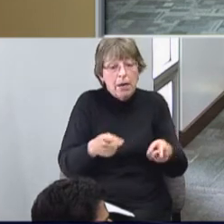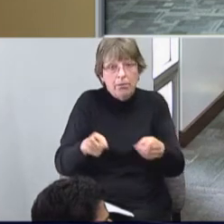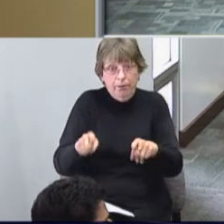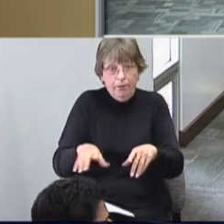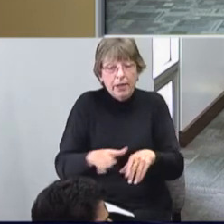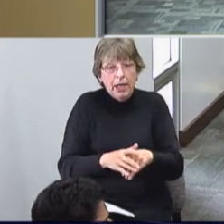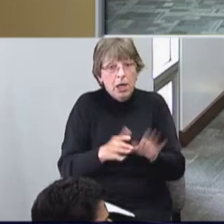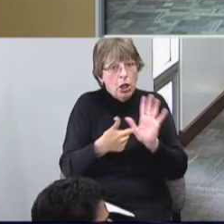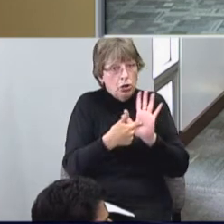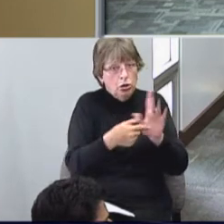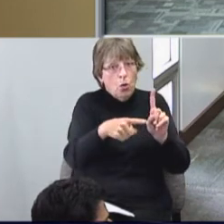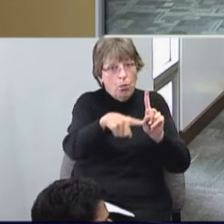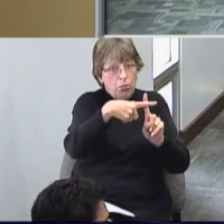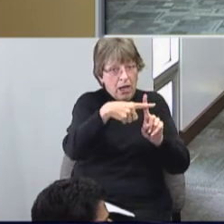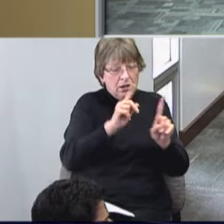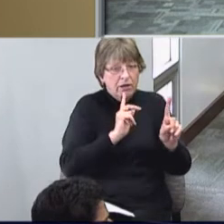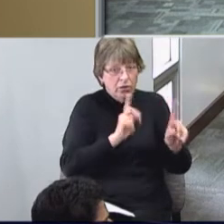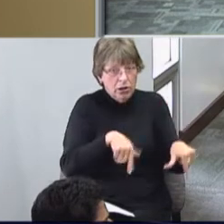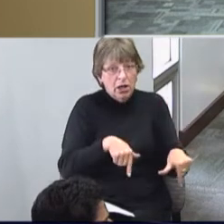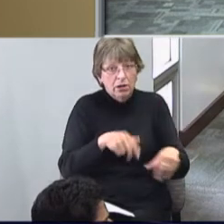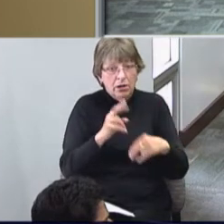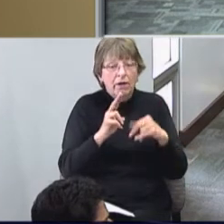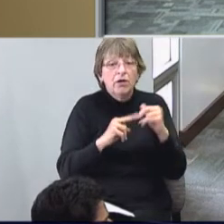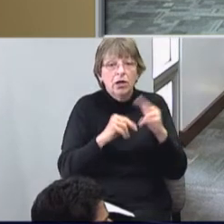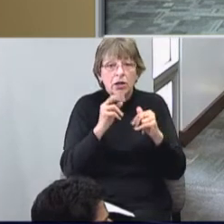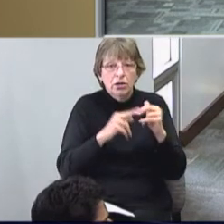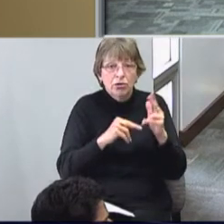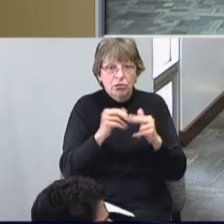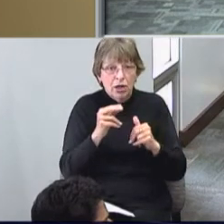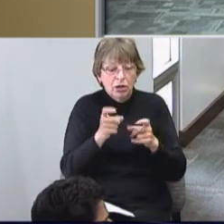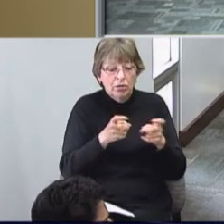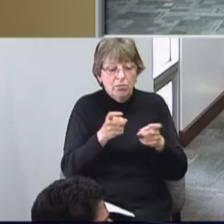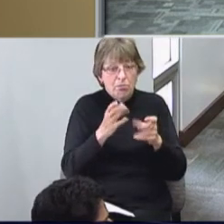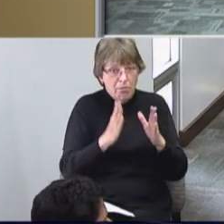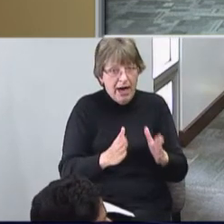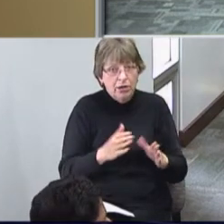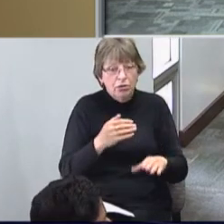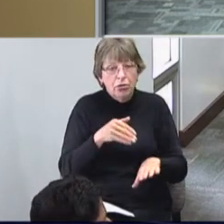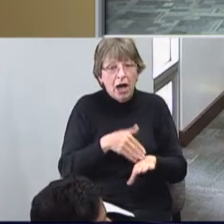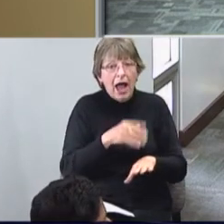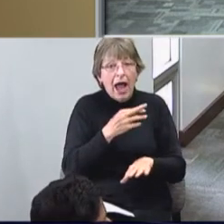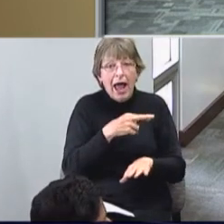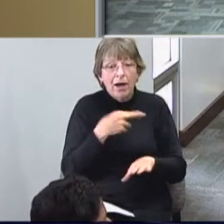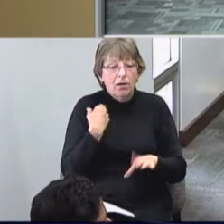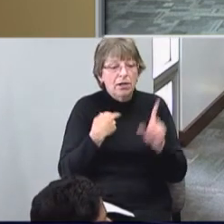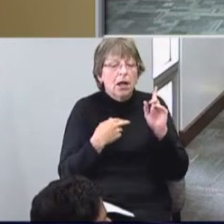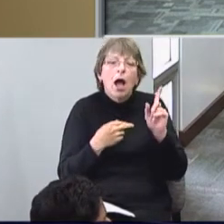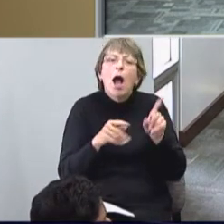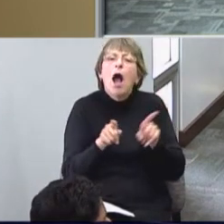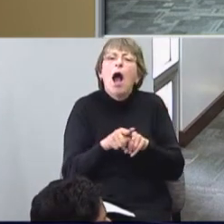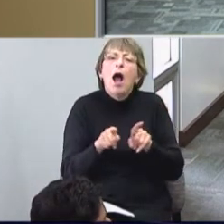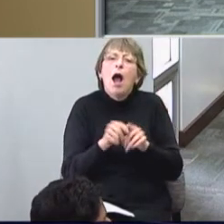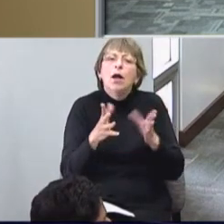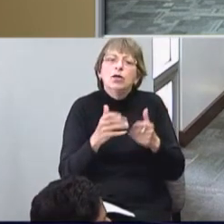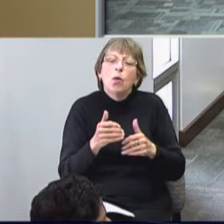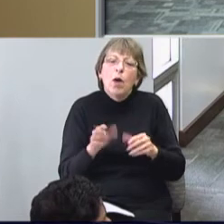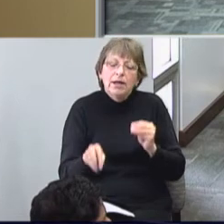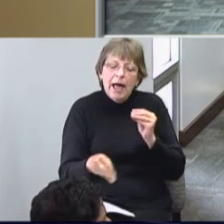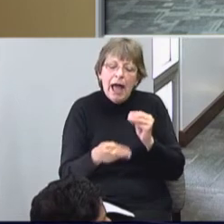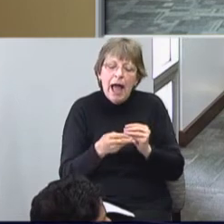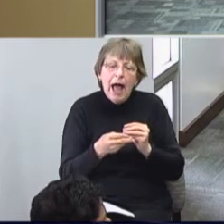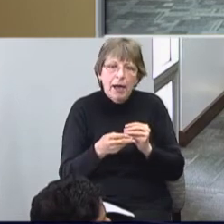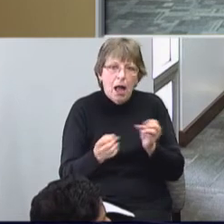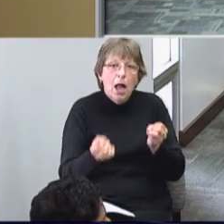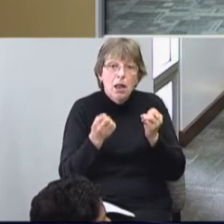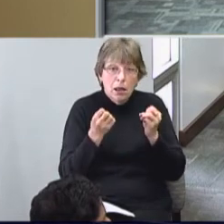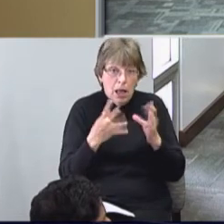that show positive results of construction management at risk. John? I would just add our lengthy meeting, we spent a good deal of that